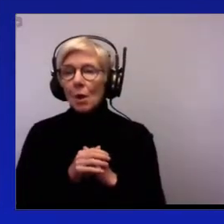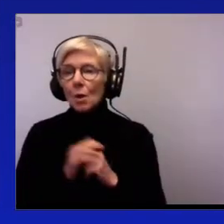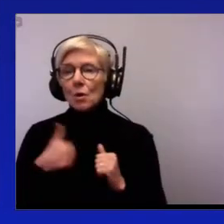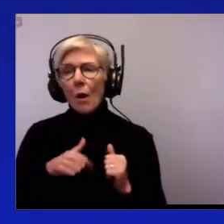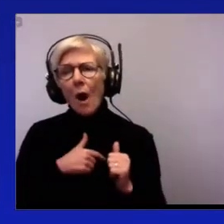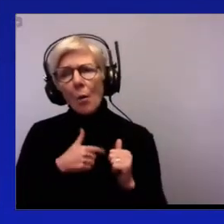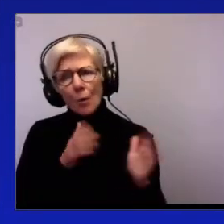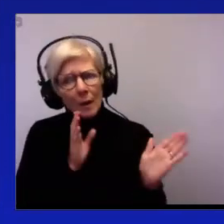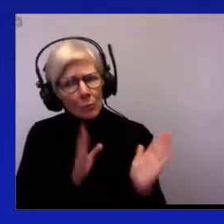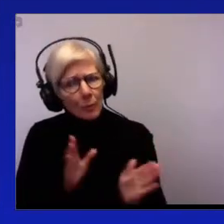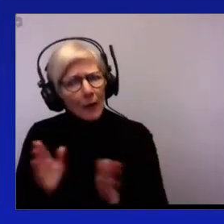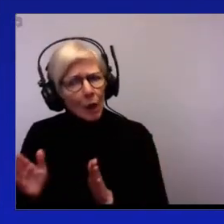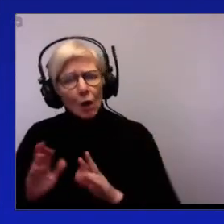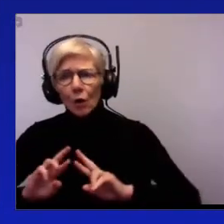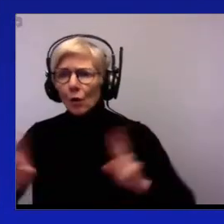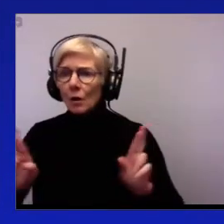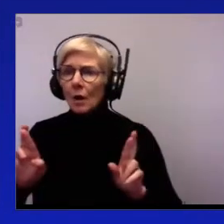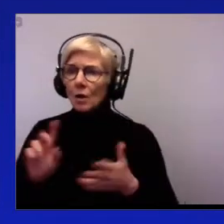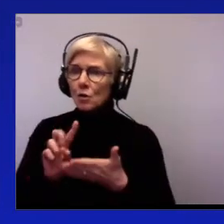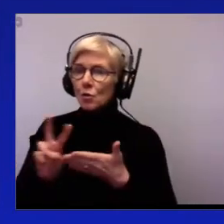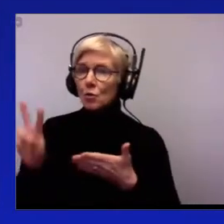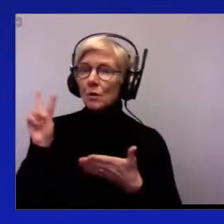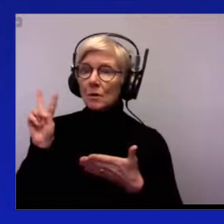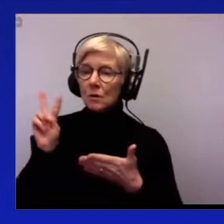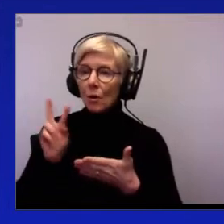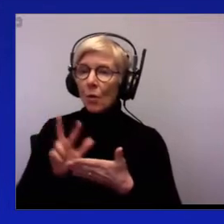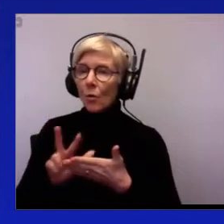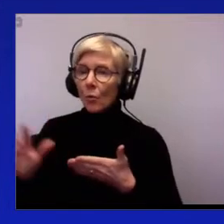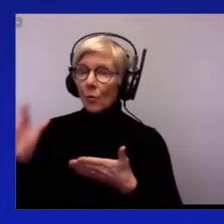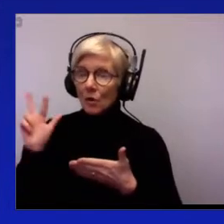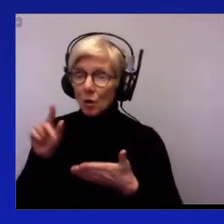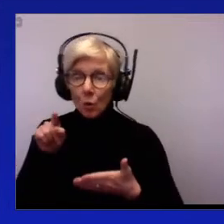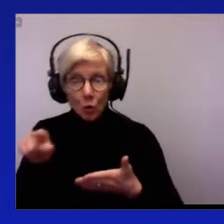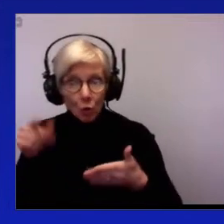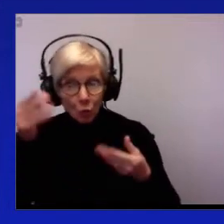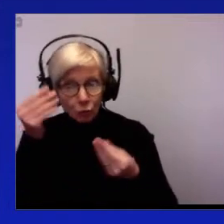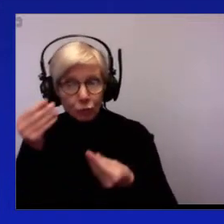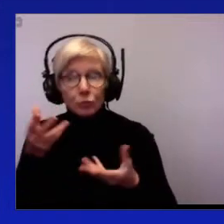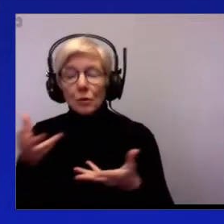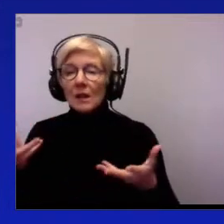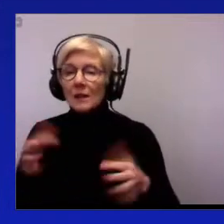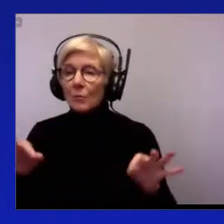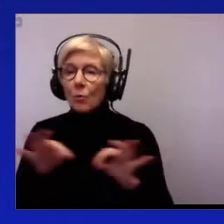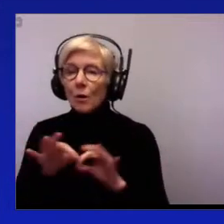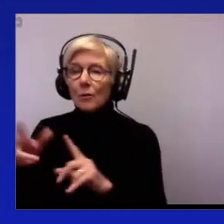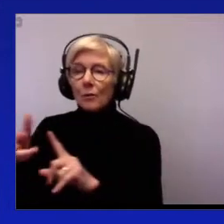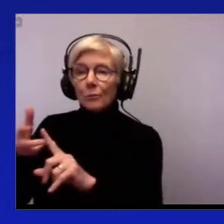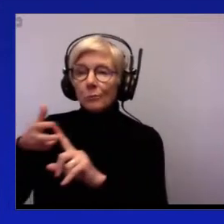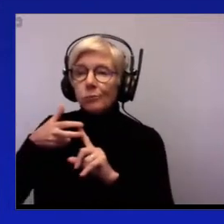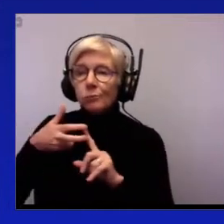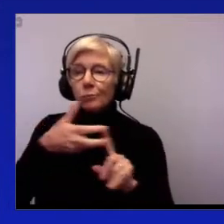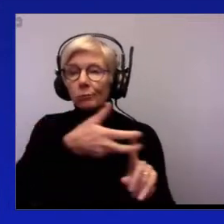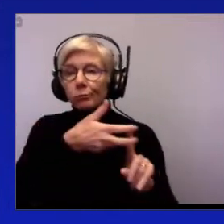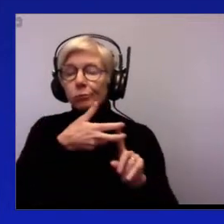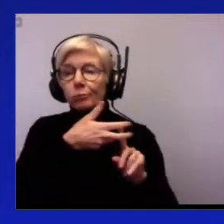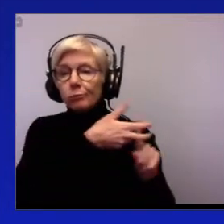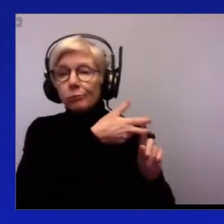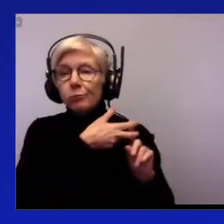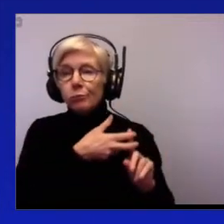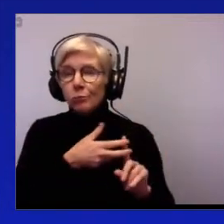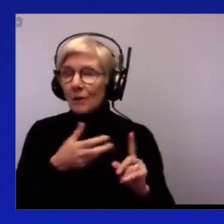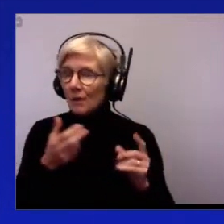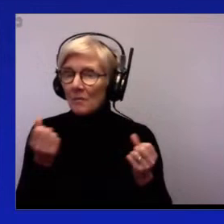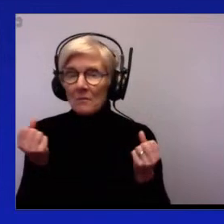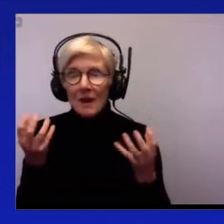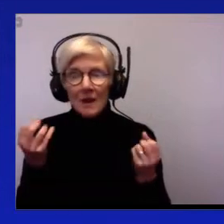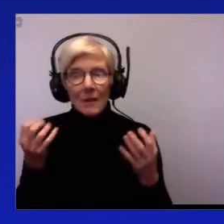preparedness. Several weeks ago, you identified for us the potential need to second as many as several dozens